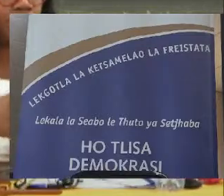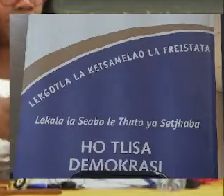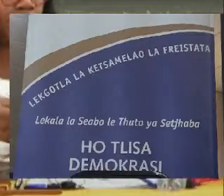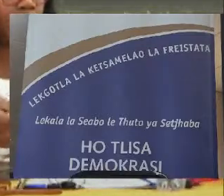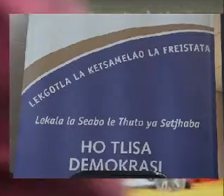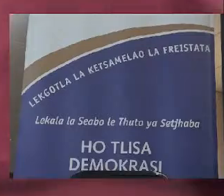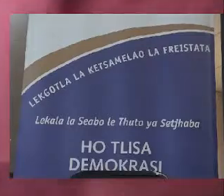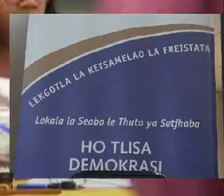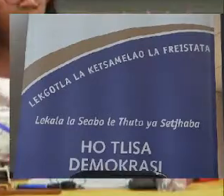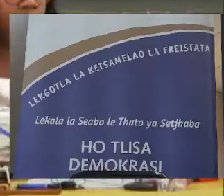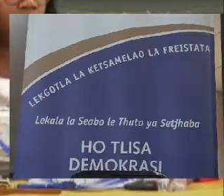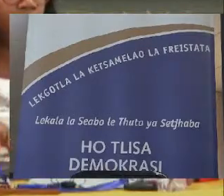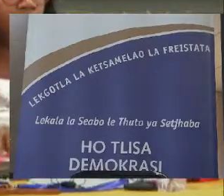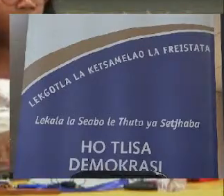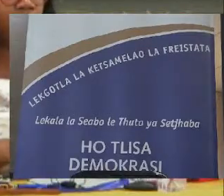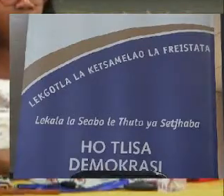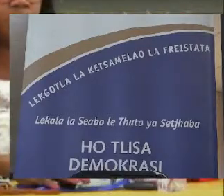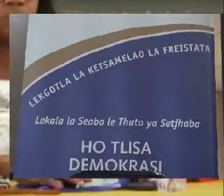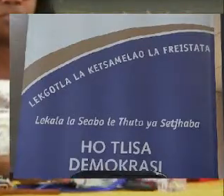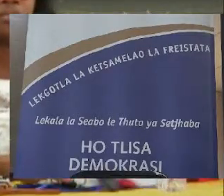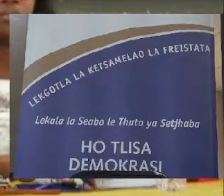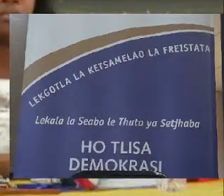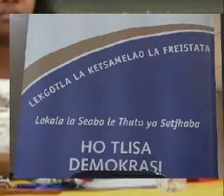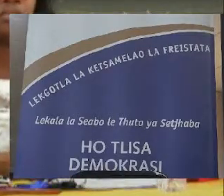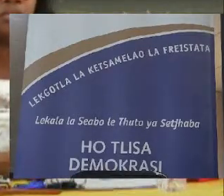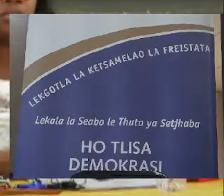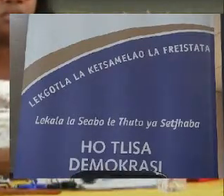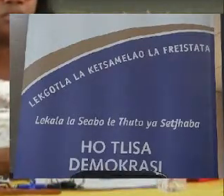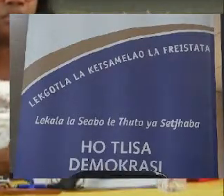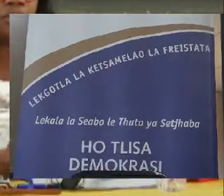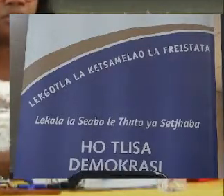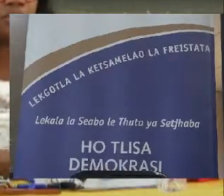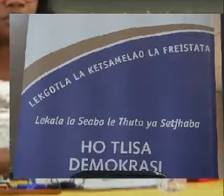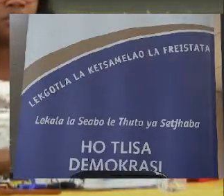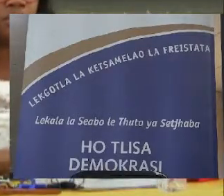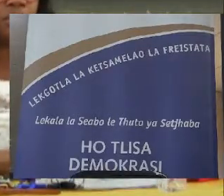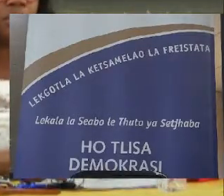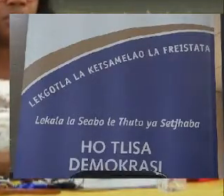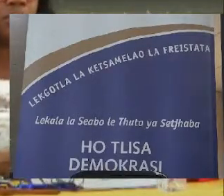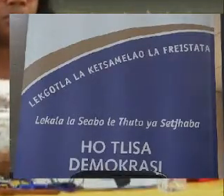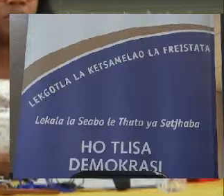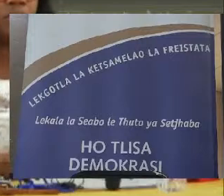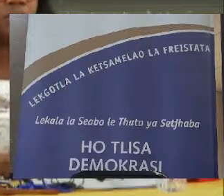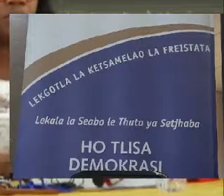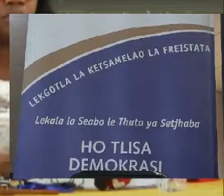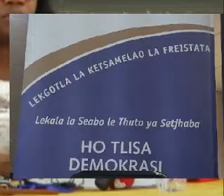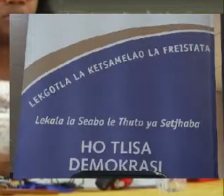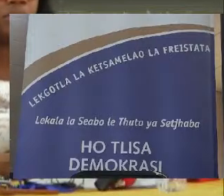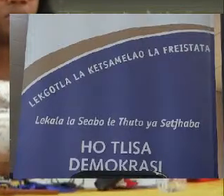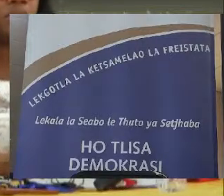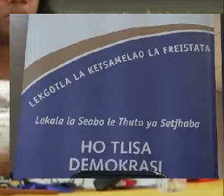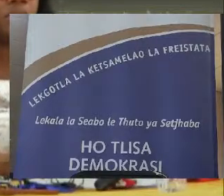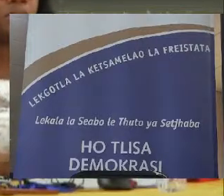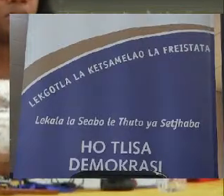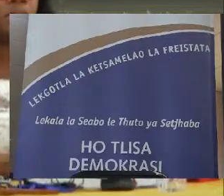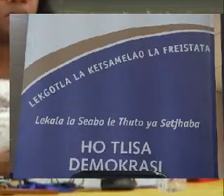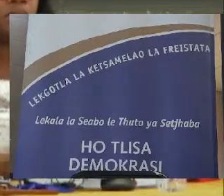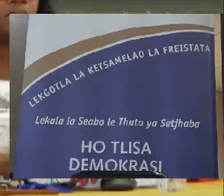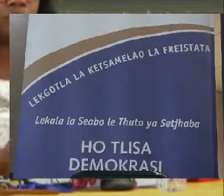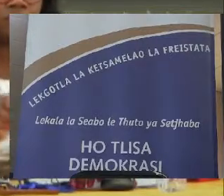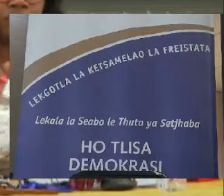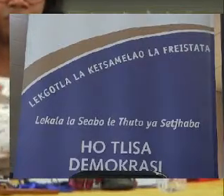motho wa fihle a tla tsebe hore ba le cater hantle le dutse fatshe because ha le ka tswala ka ntle e